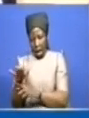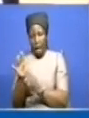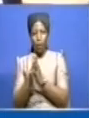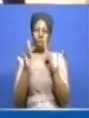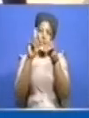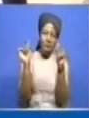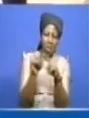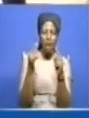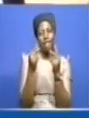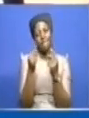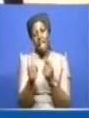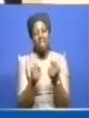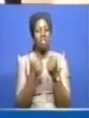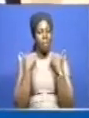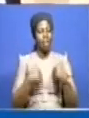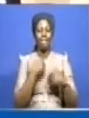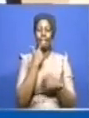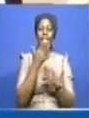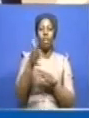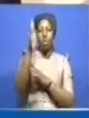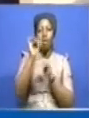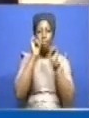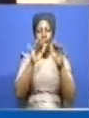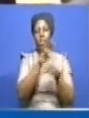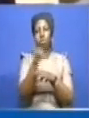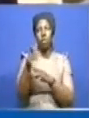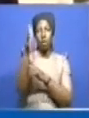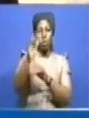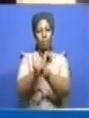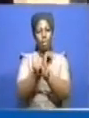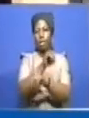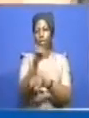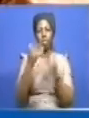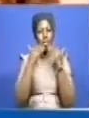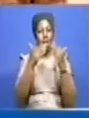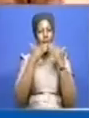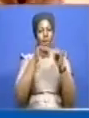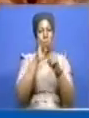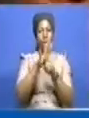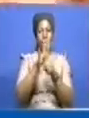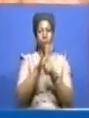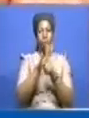nasema Mungu awabariki na Mungu awalinde. Asanteni sana.